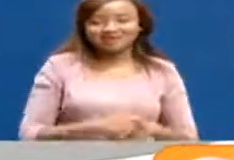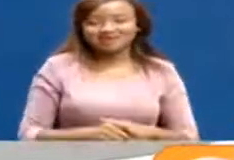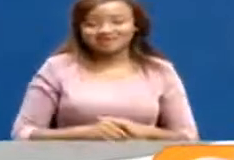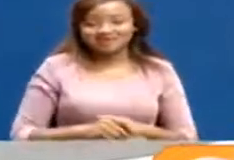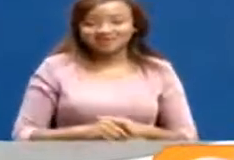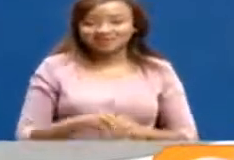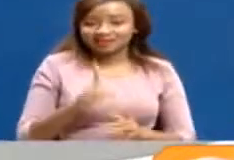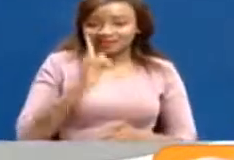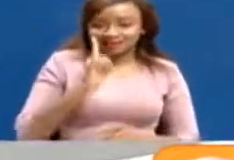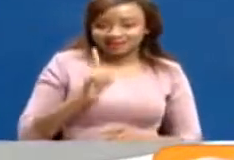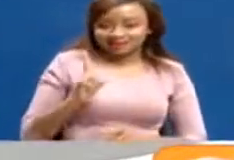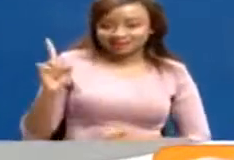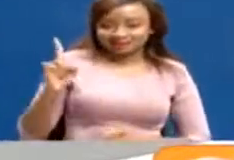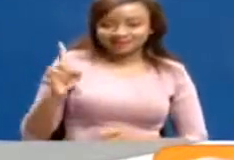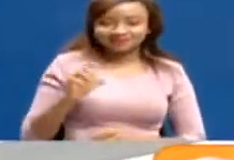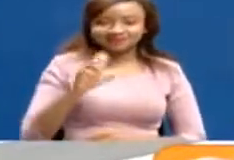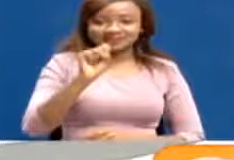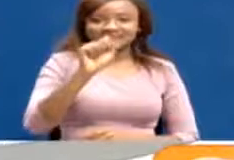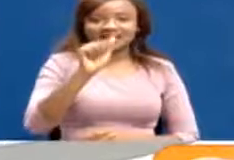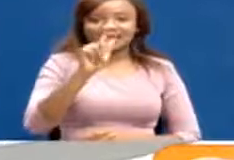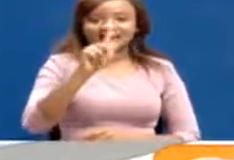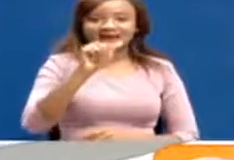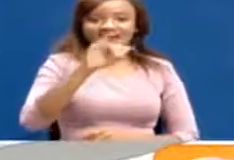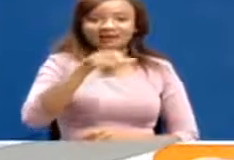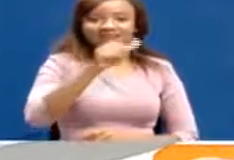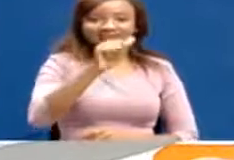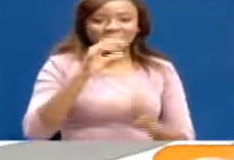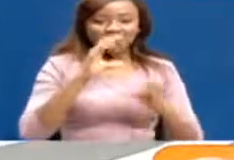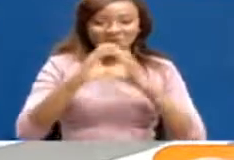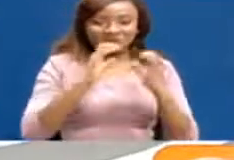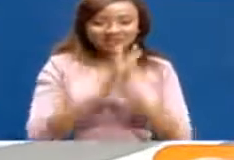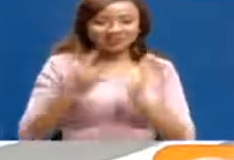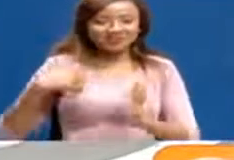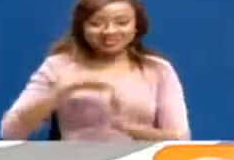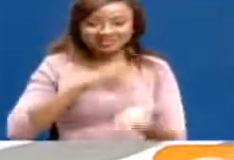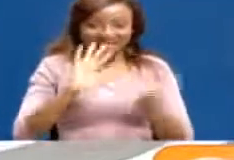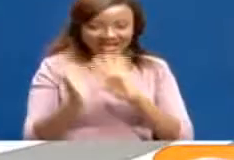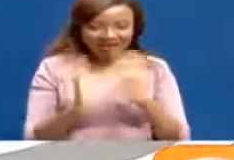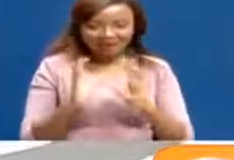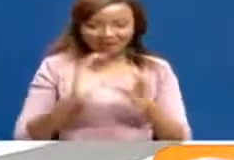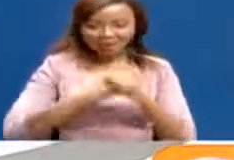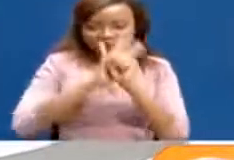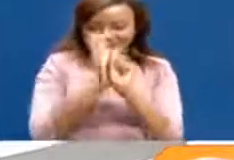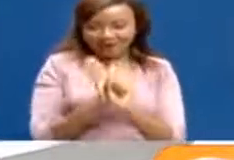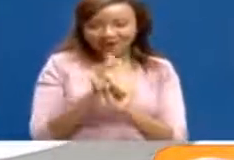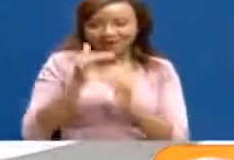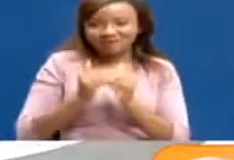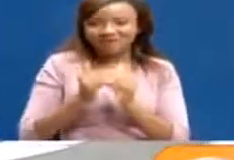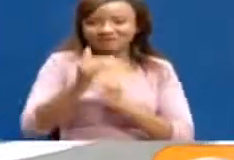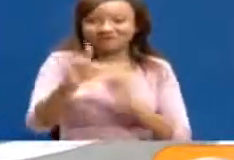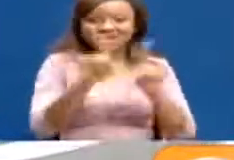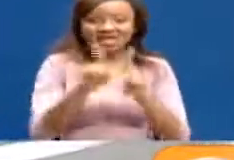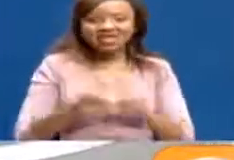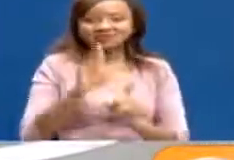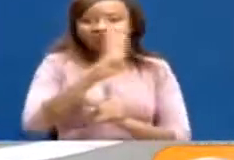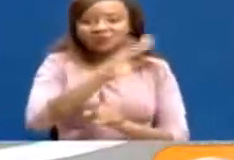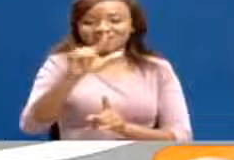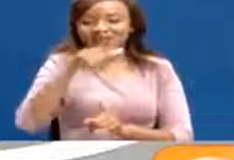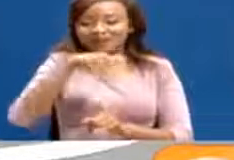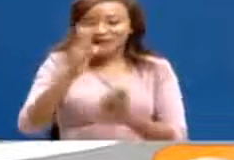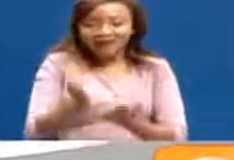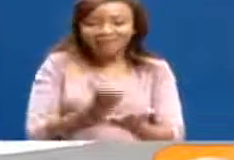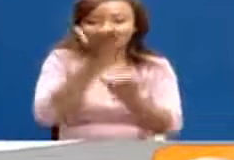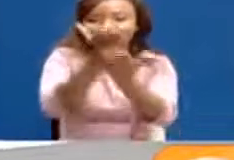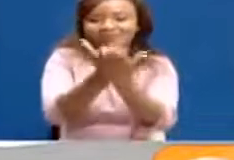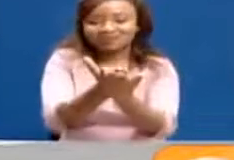Super Senator Johnson Sakaja there talking to us about the latest on COVID-19 moving forward and the bill that he's proposing.